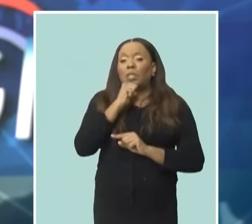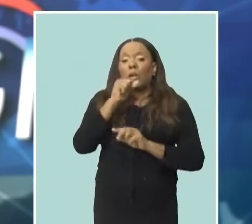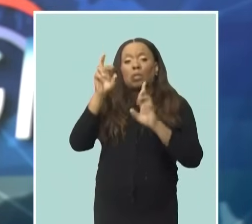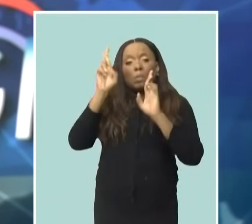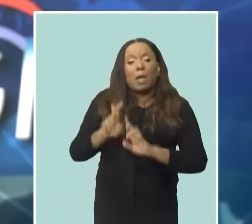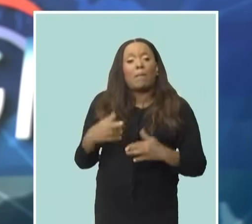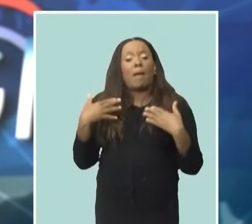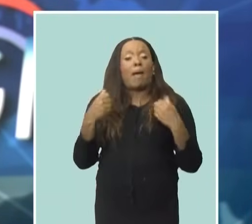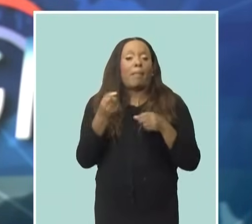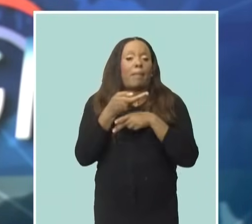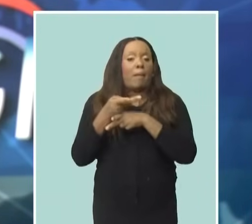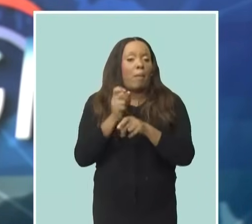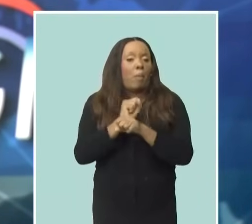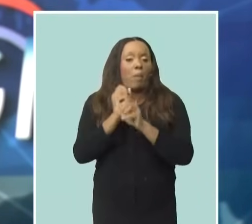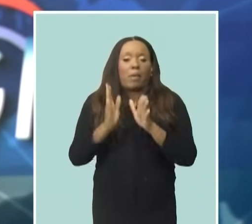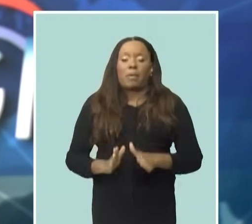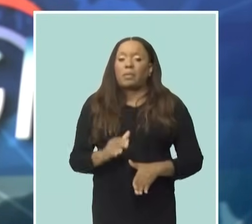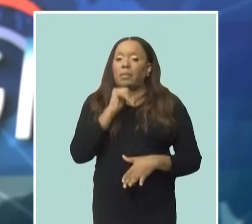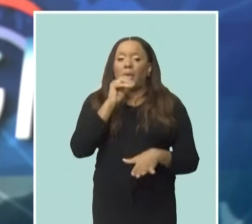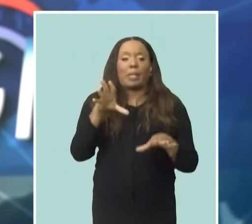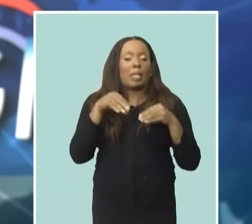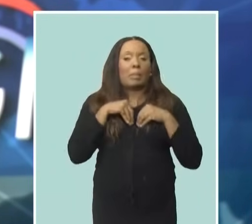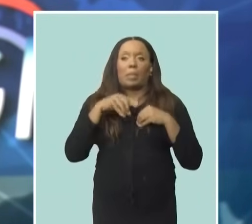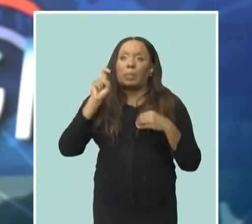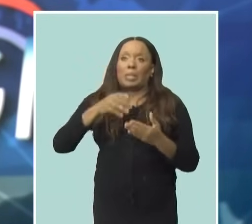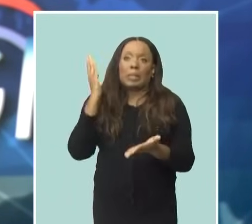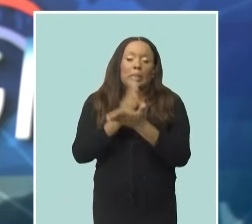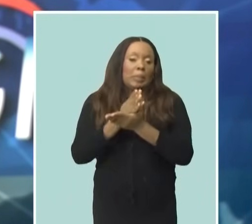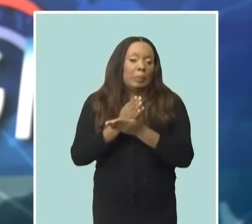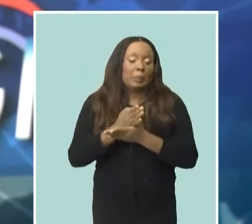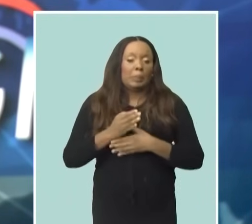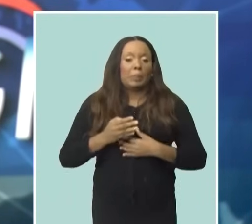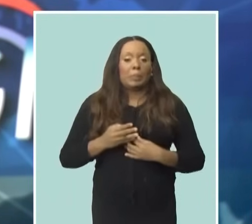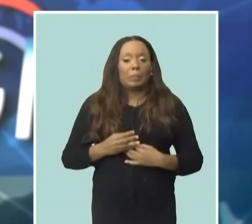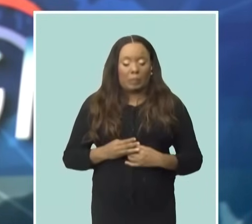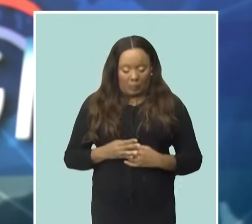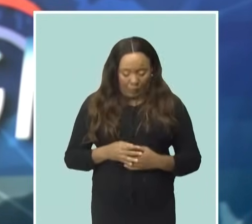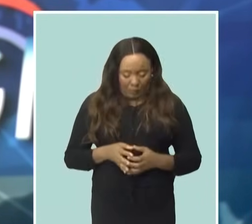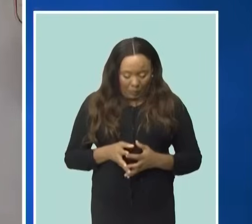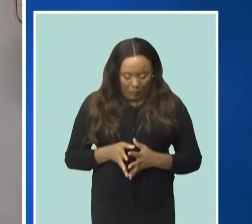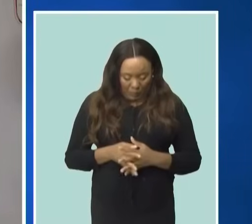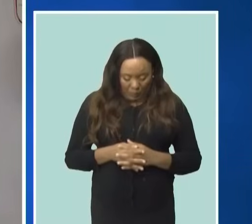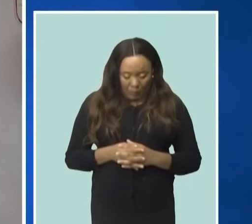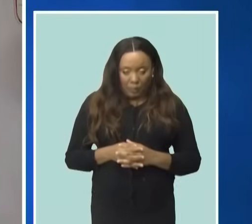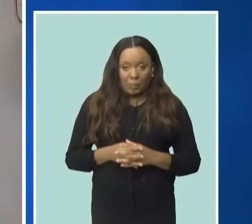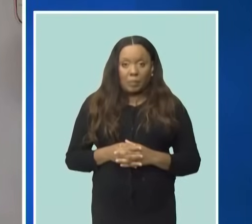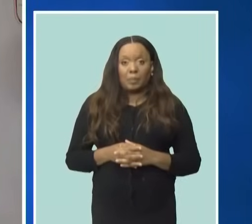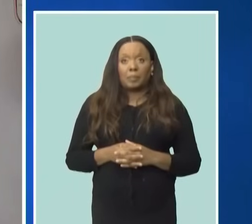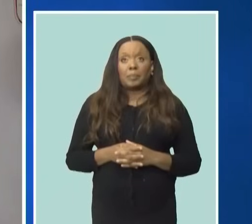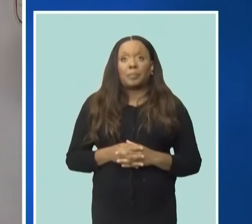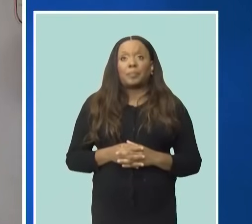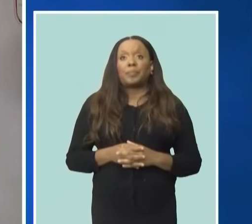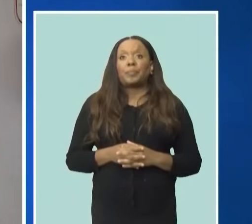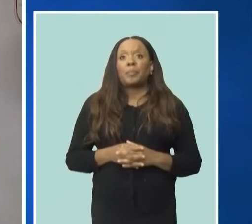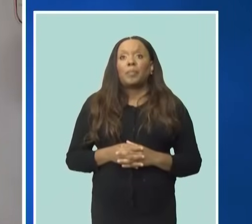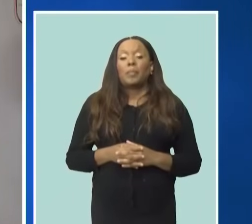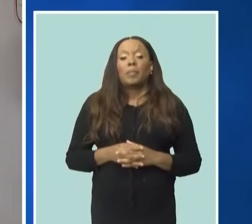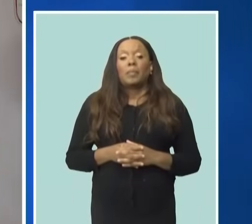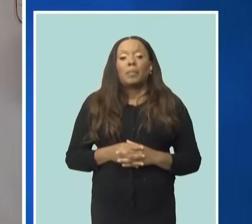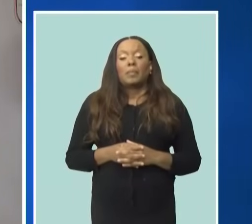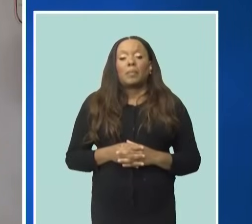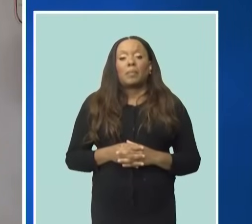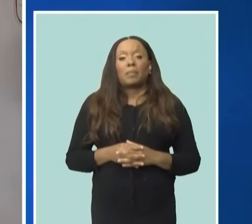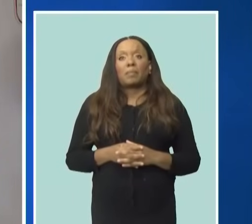healthcare workers is unacceptable and must come to an end. Our approach prior